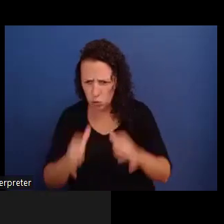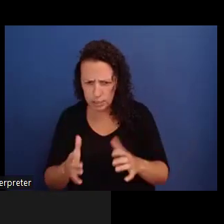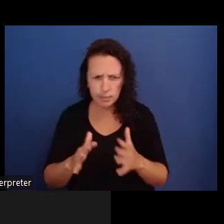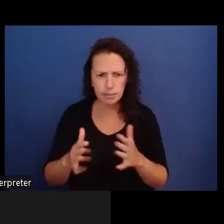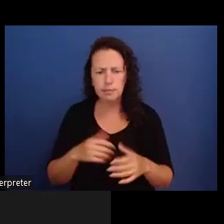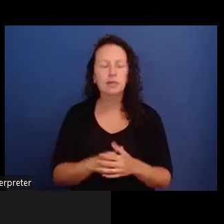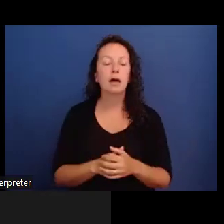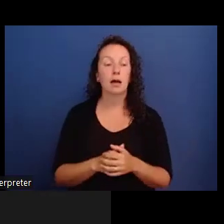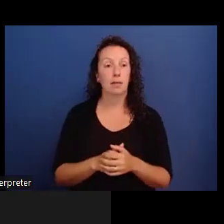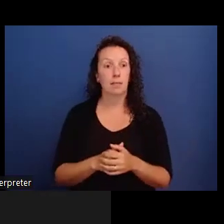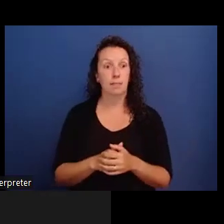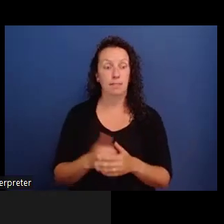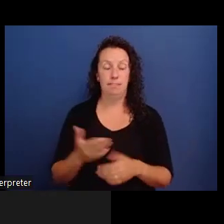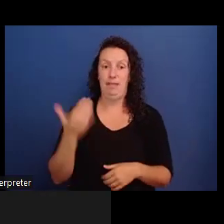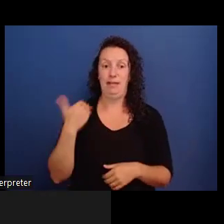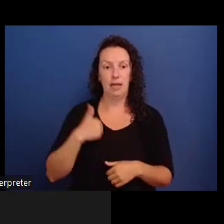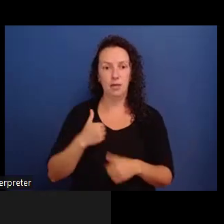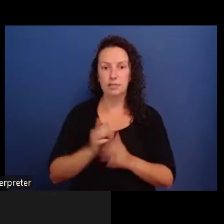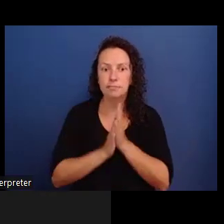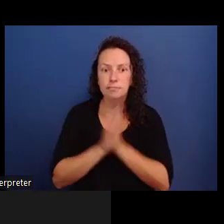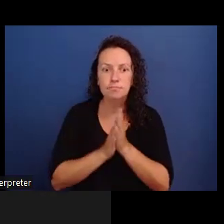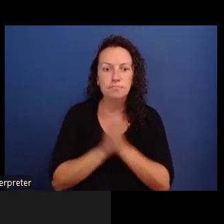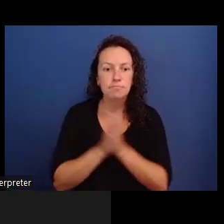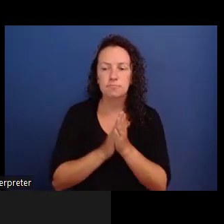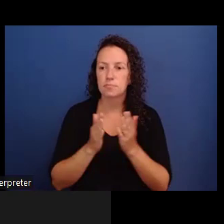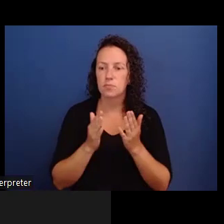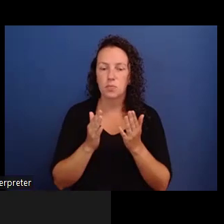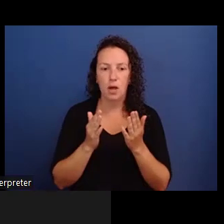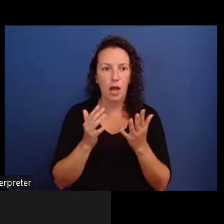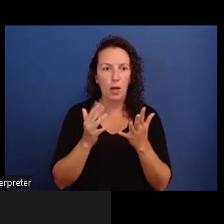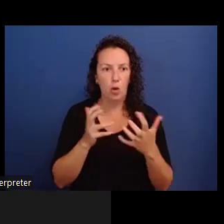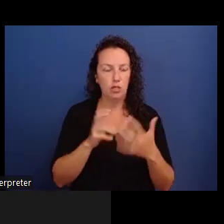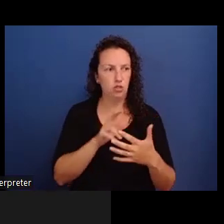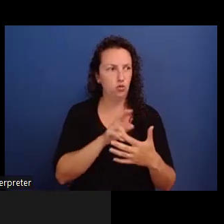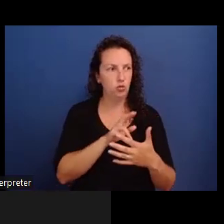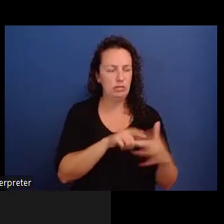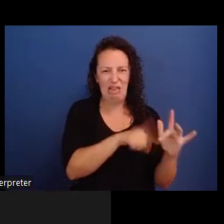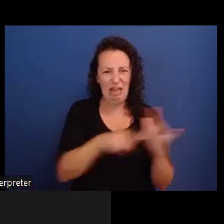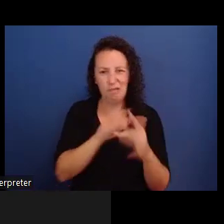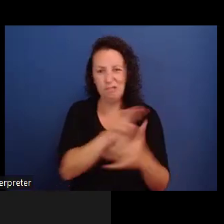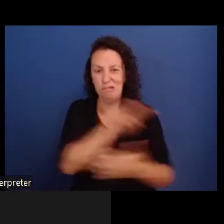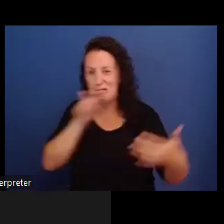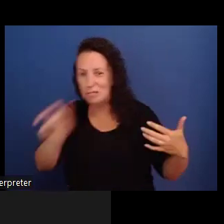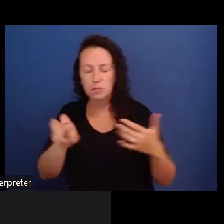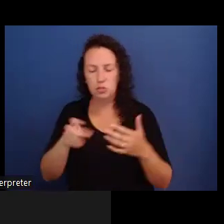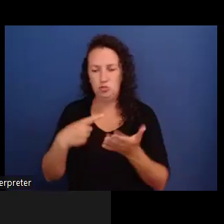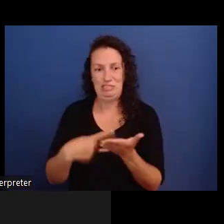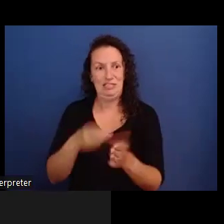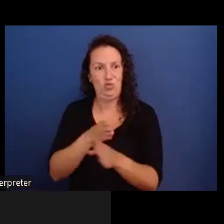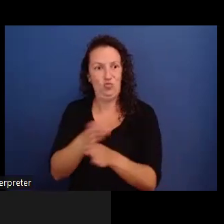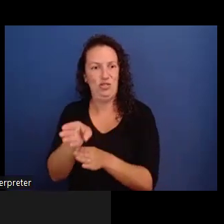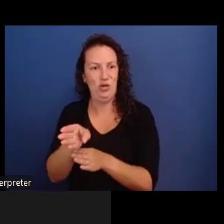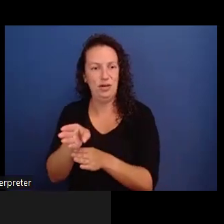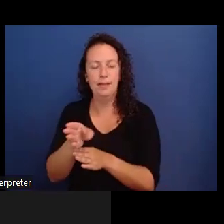perhaps overly eager, and I really wanted to jump to the careers part. But before I start sort